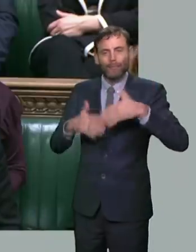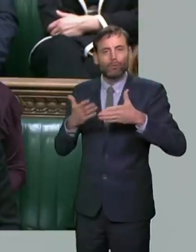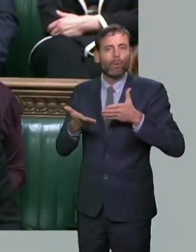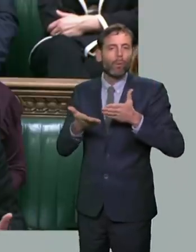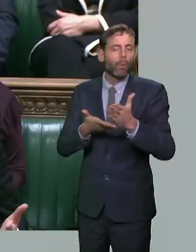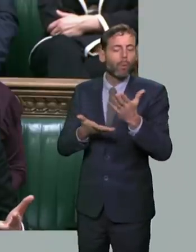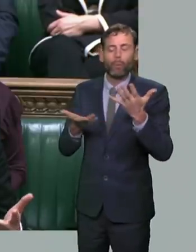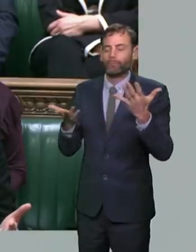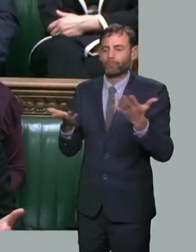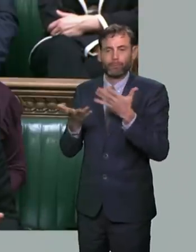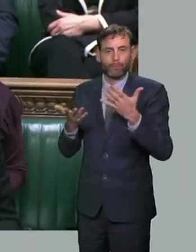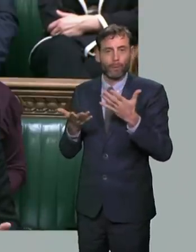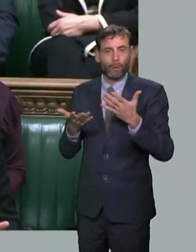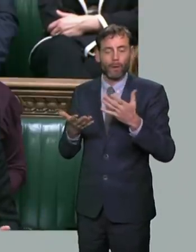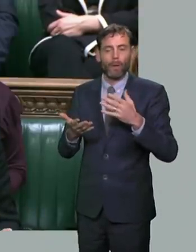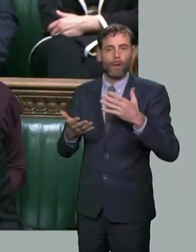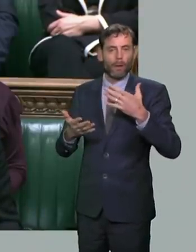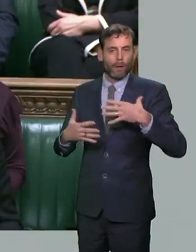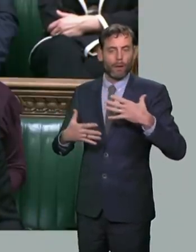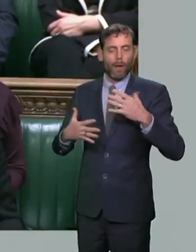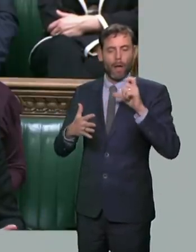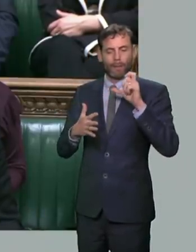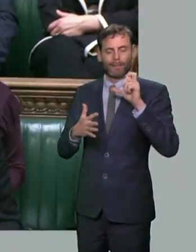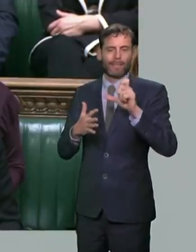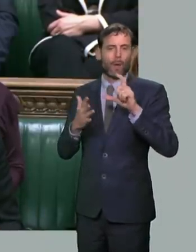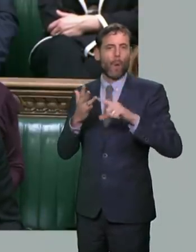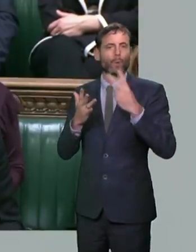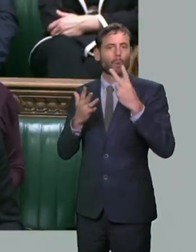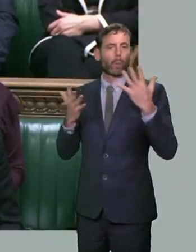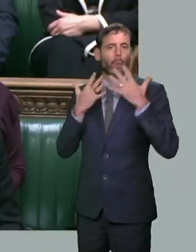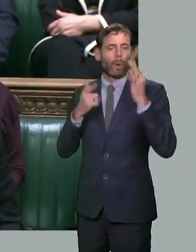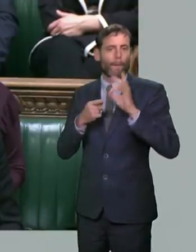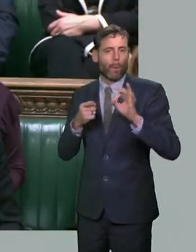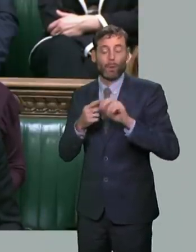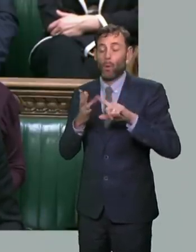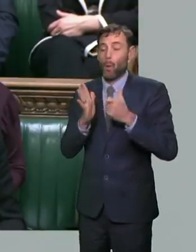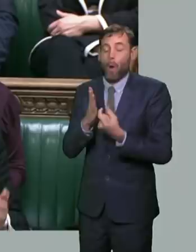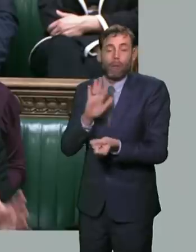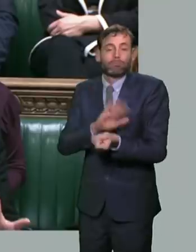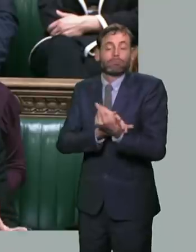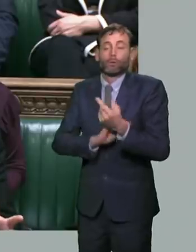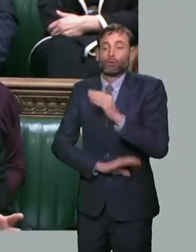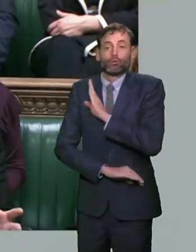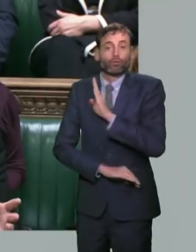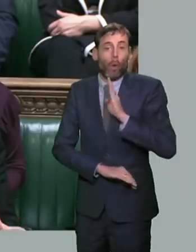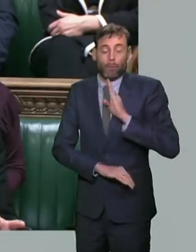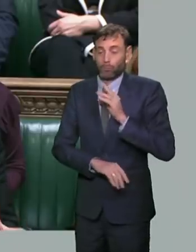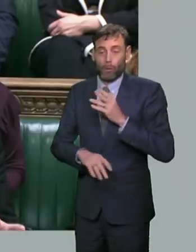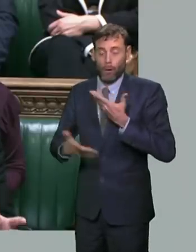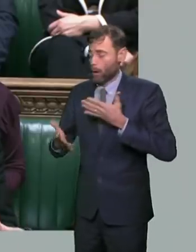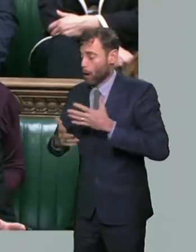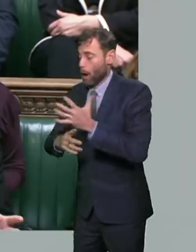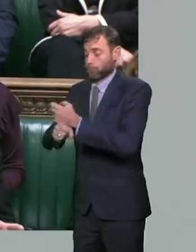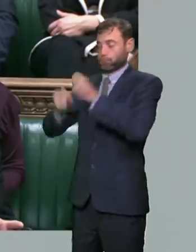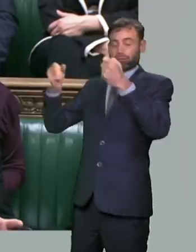children who've had suffered from carbon monoxide poisoning, soldiers who've been in explosions. I really hope that the government is